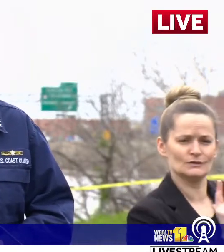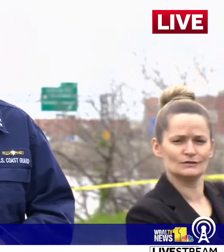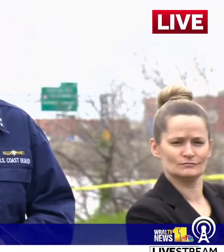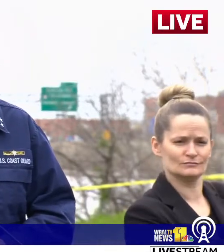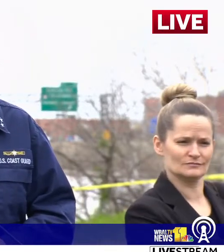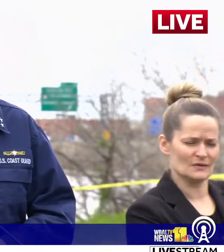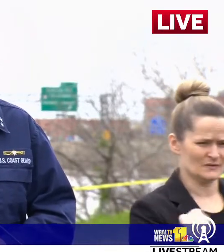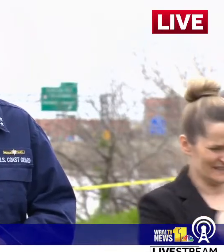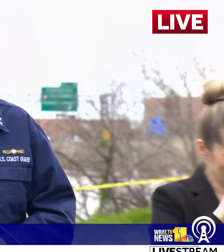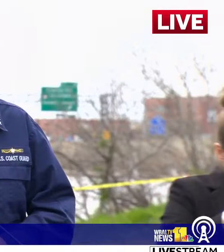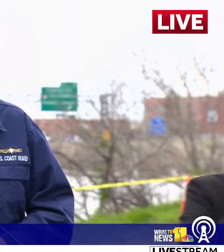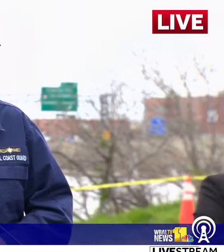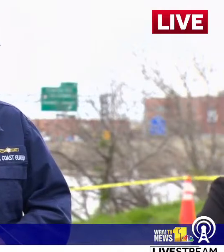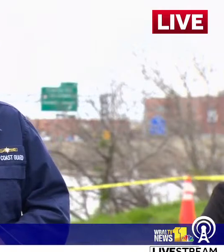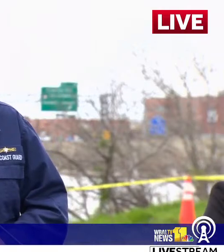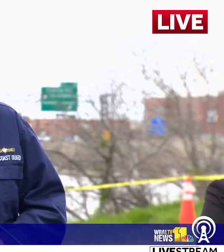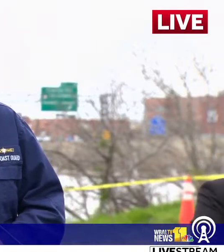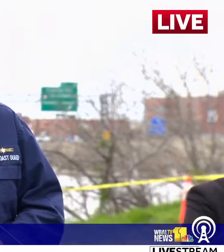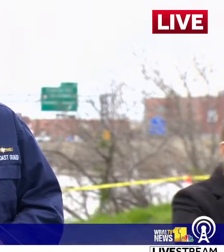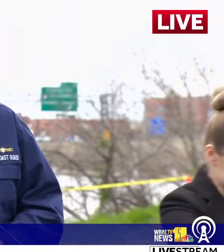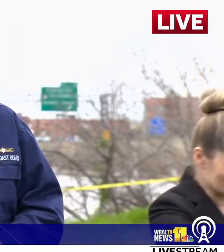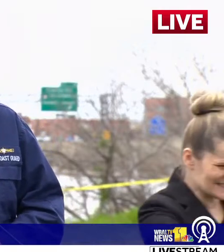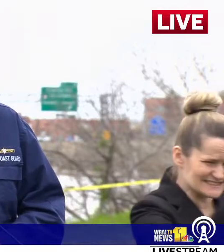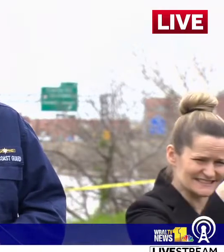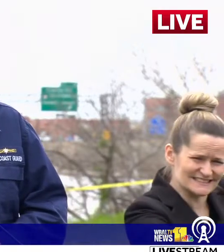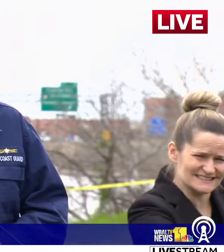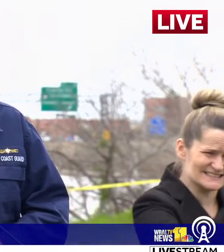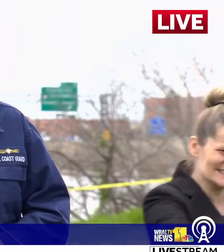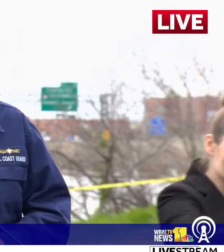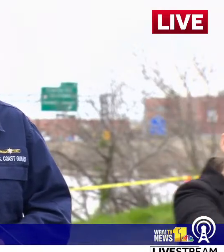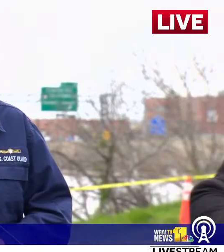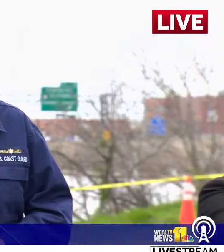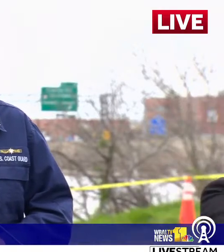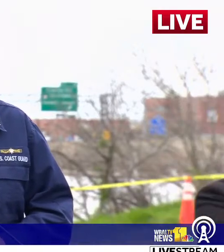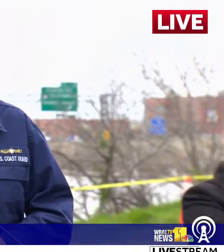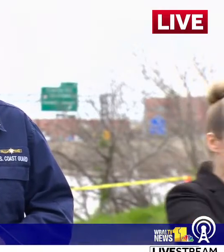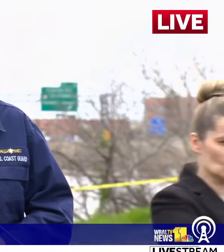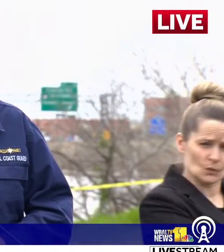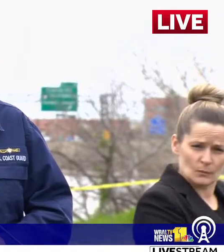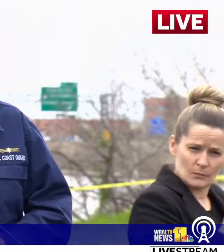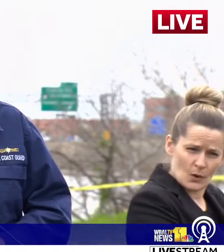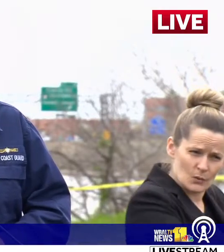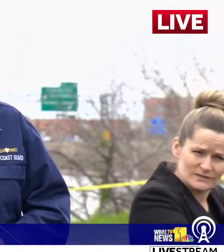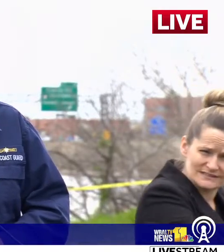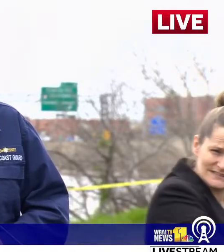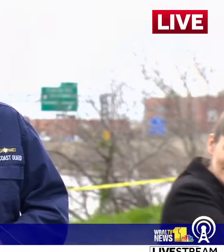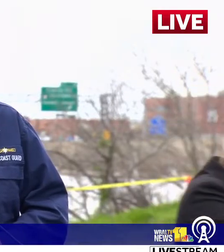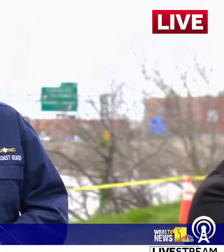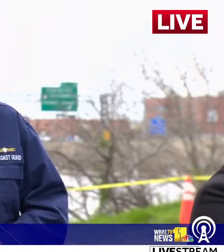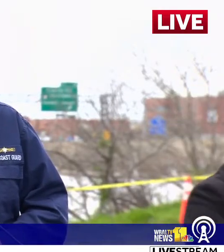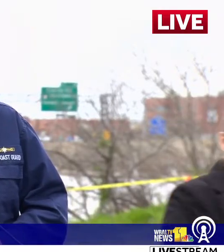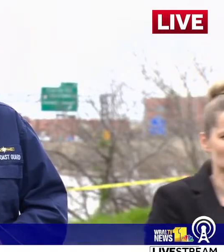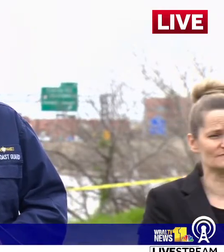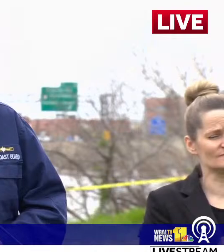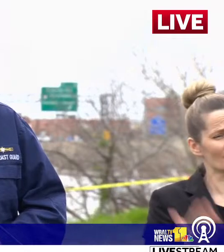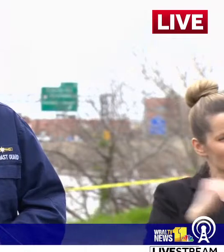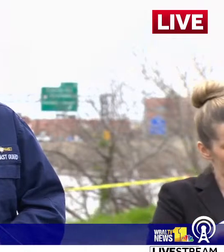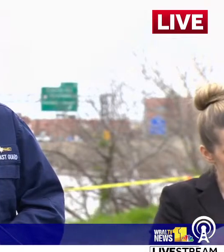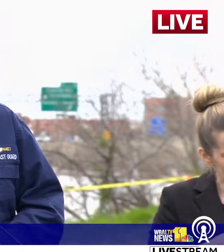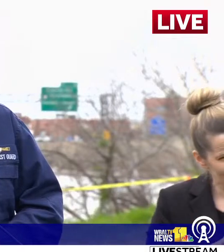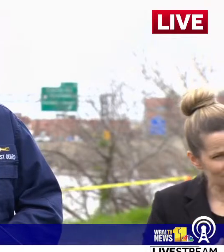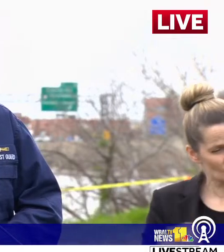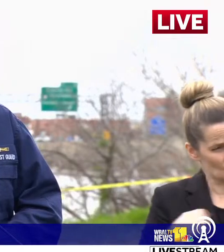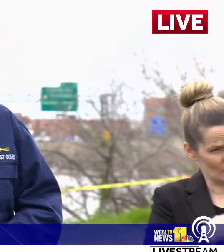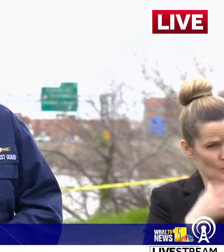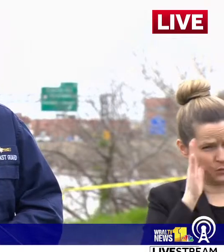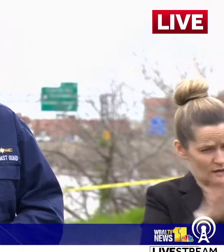And so I've talked about our phases. We're going to continue with that, reopening the deep draft channel and remove that debris. We're